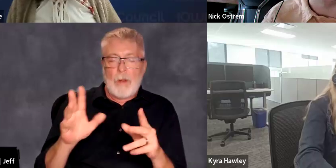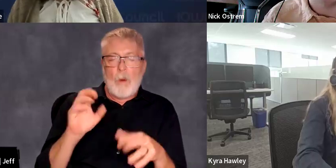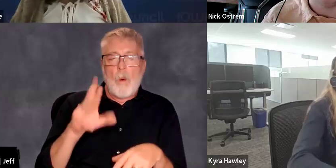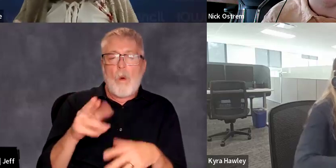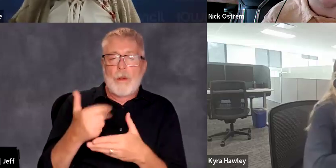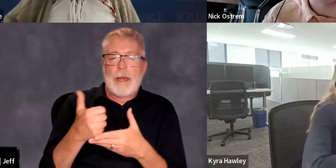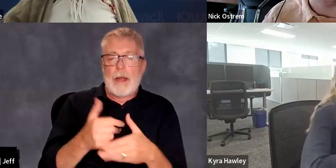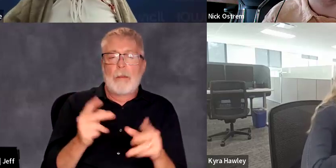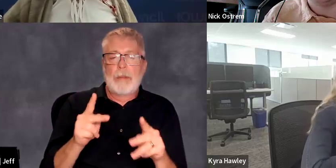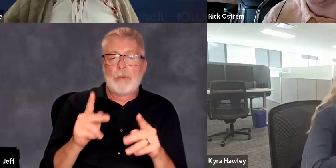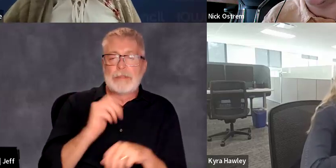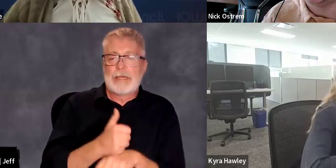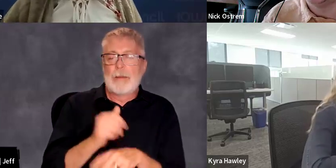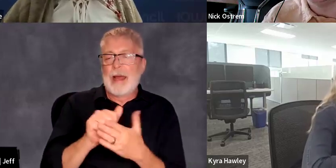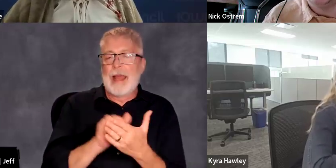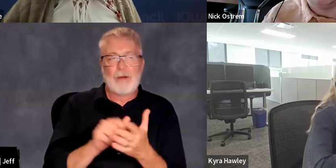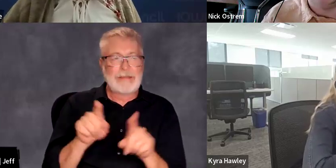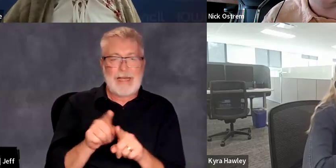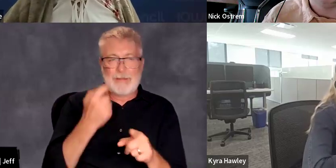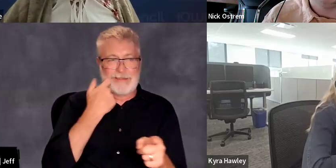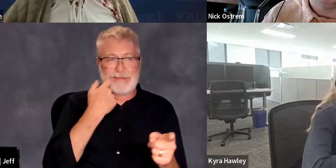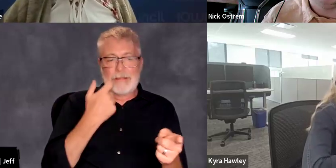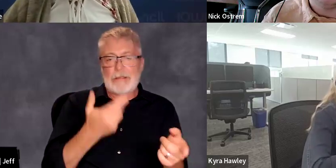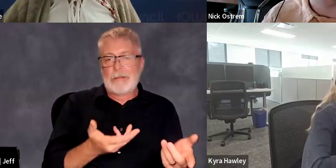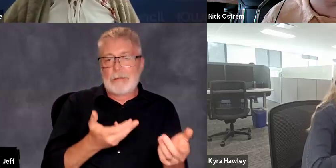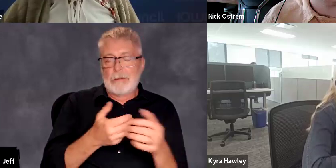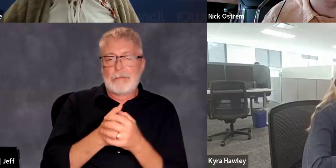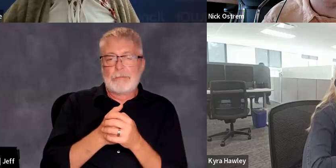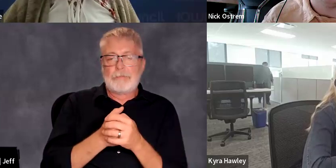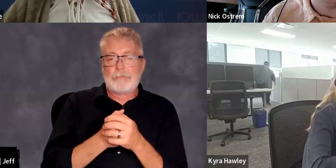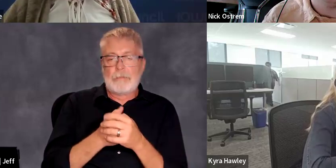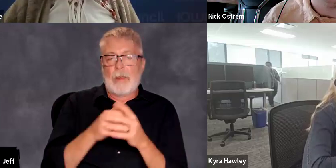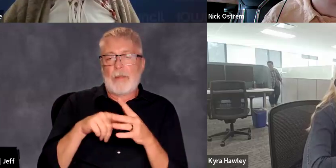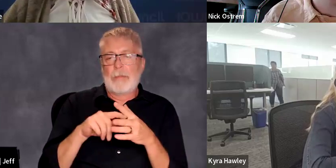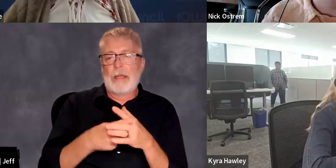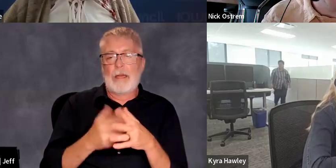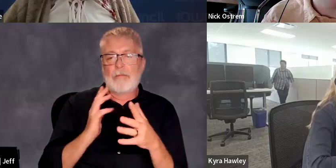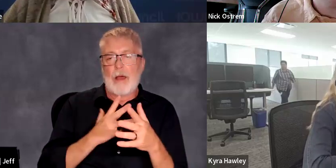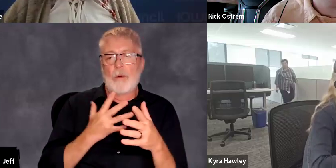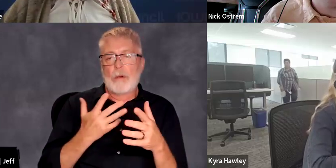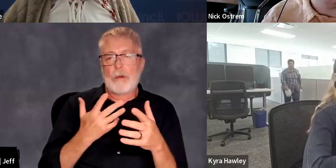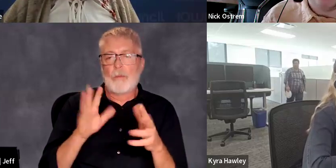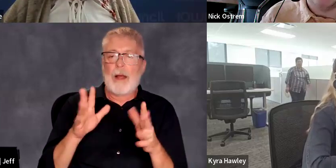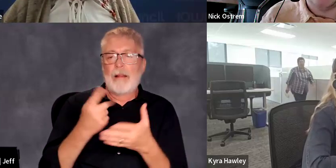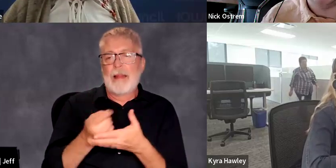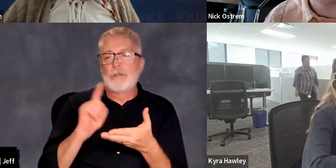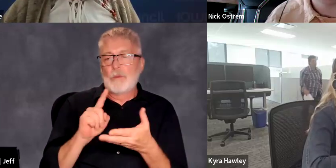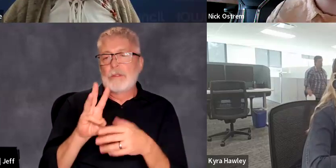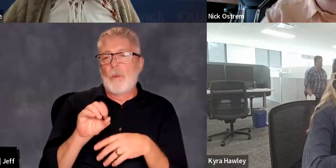help people set up the accounts, kind of the way that we did um, at the beginning of our last week's